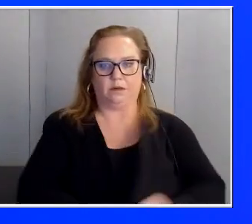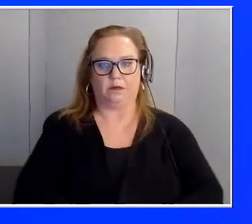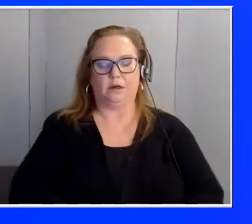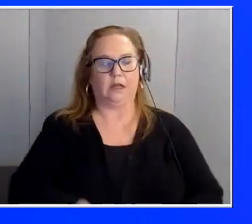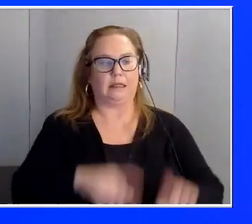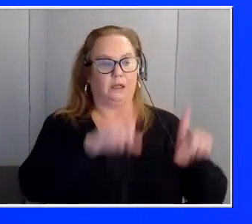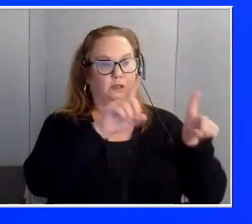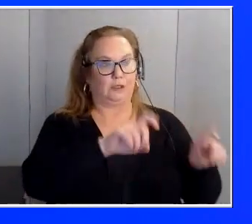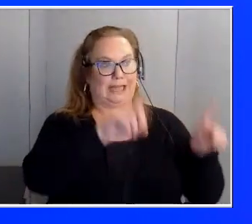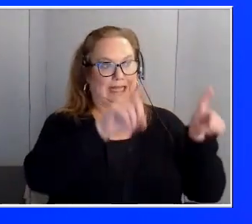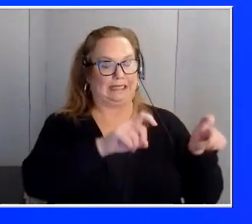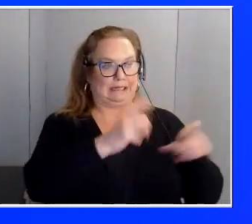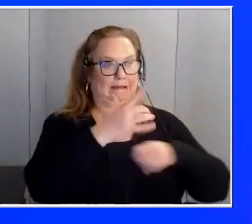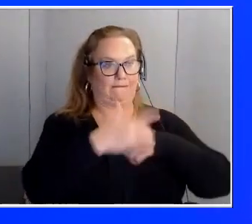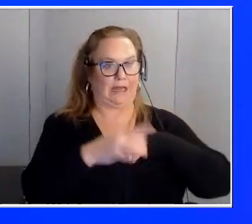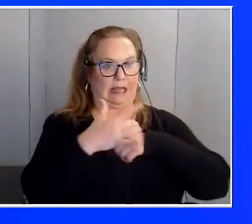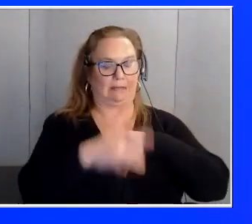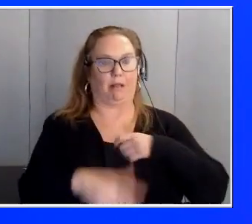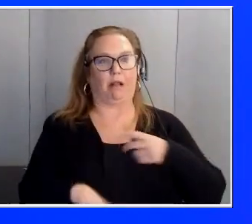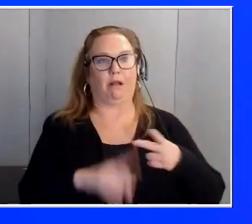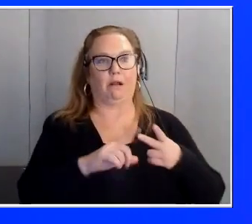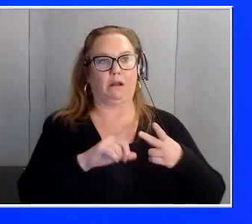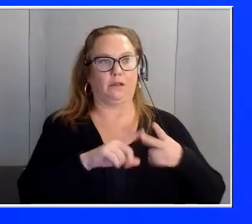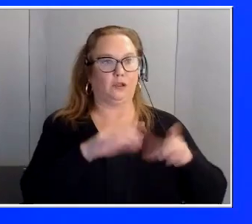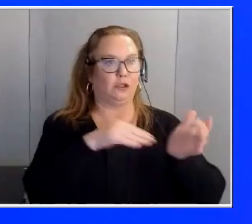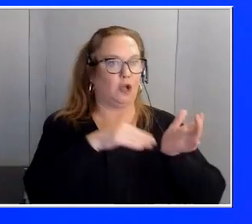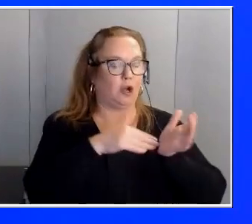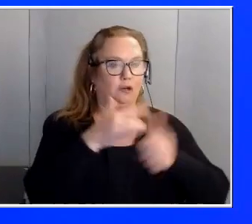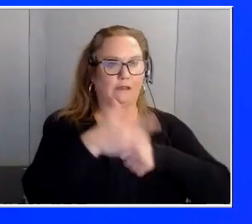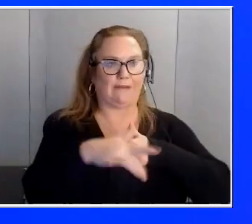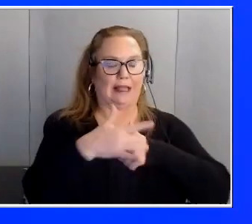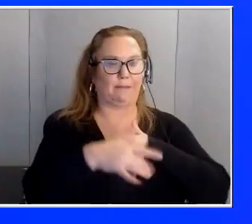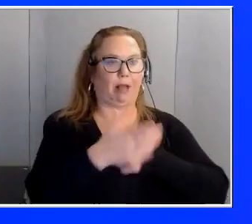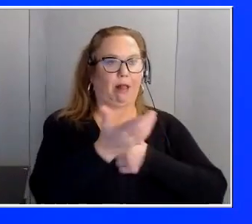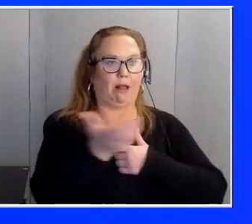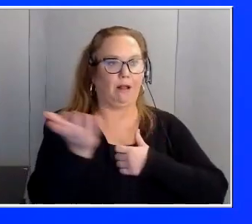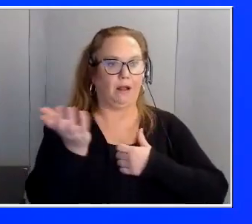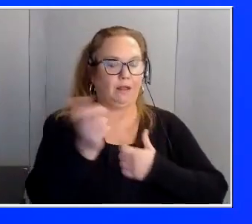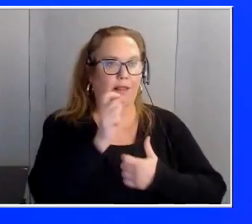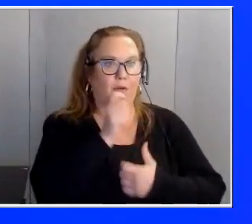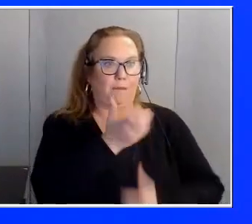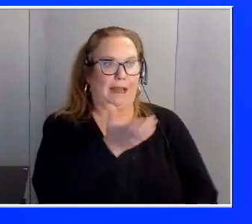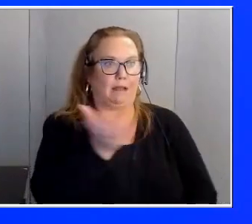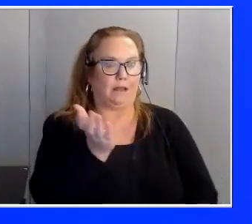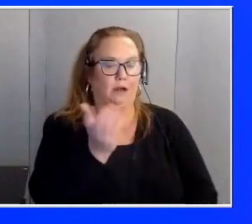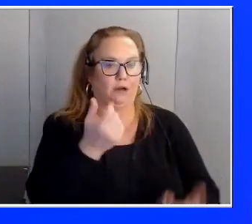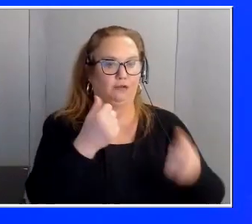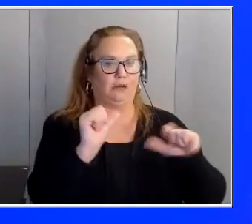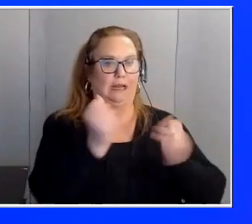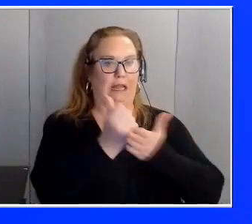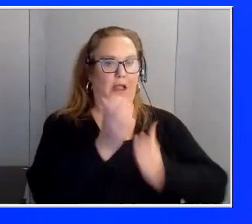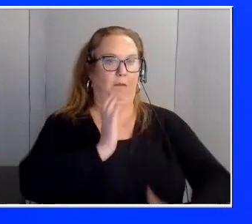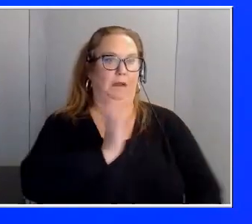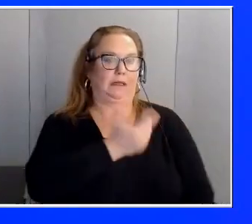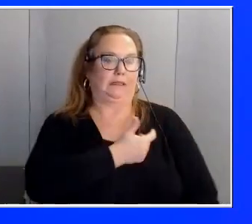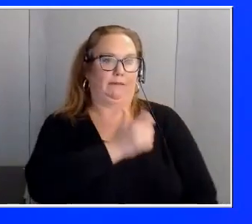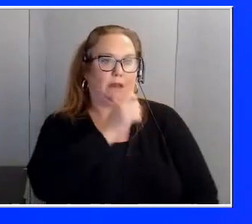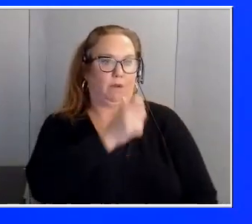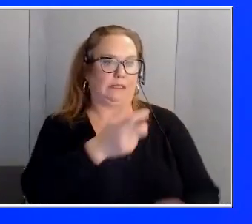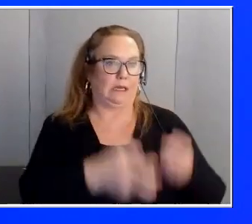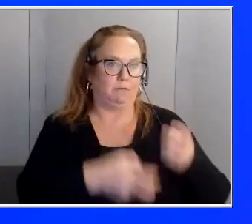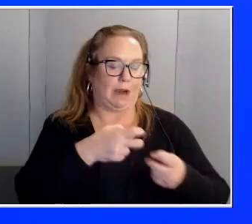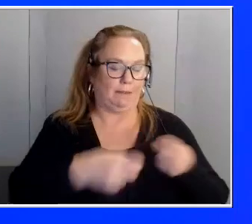tests out there, there's these doctors out there, they wouldn't be out there trying to help us if it wasn't a